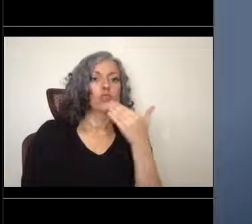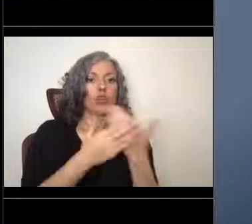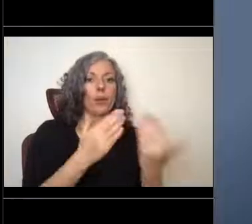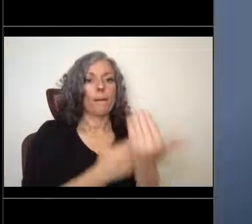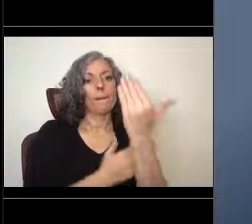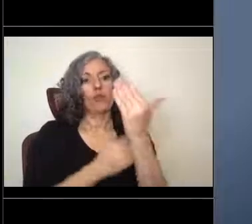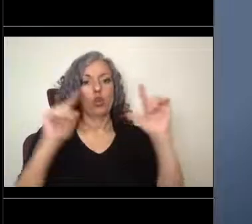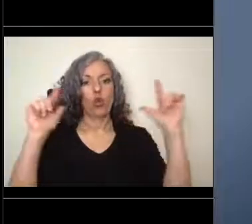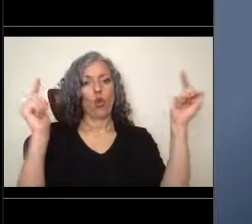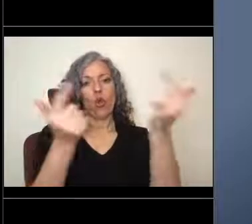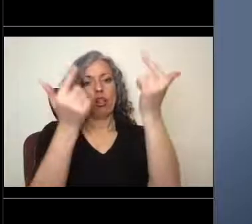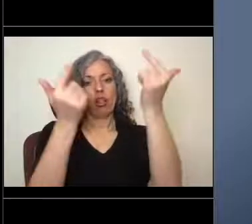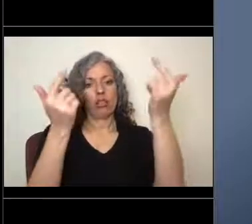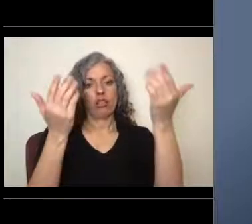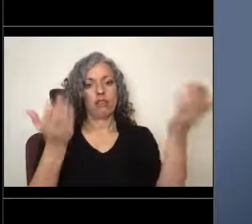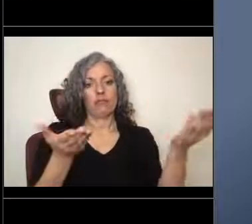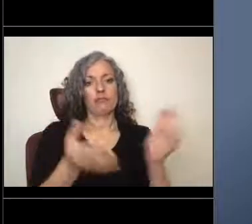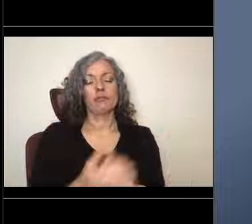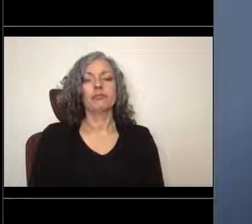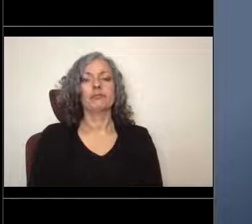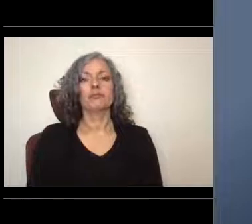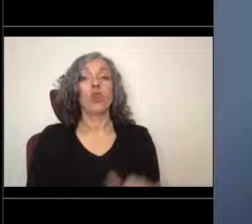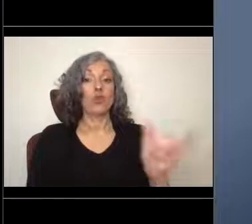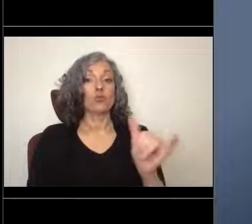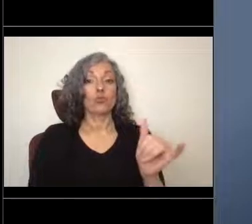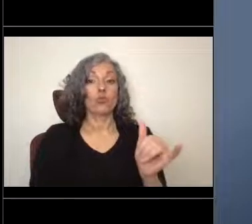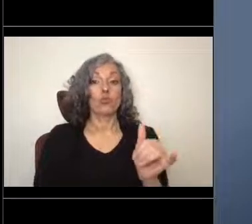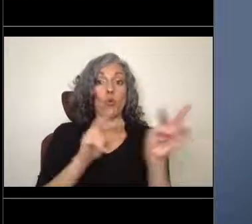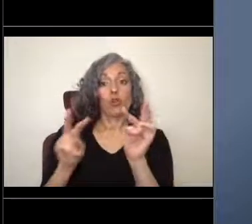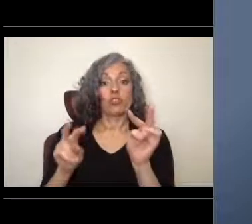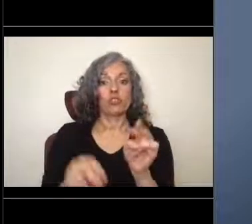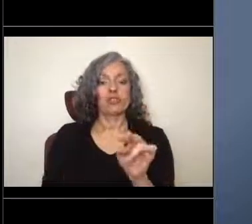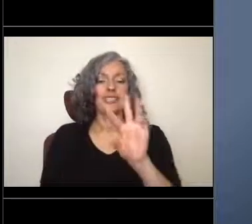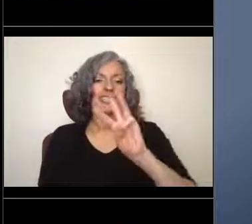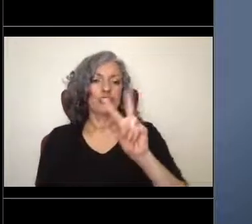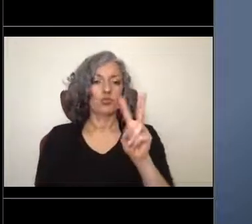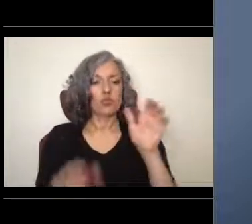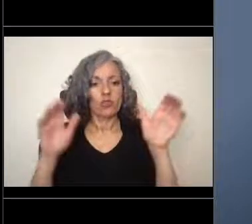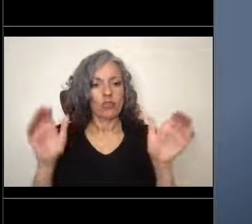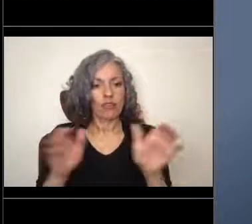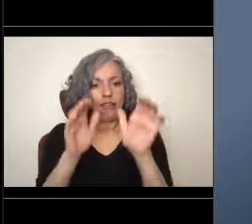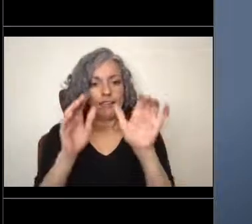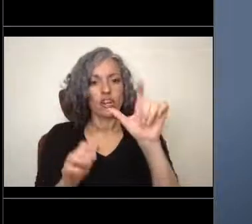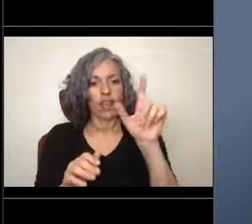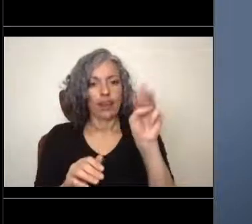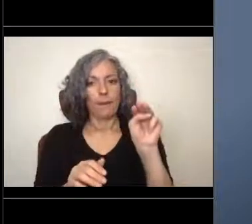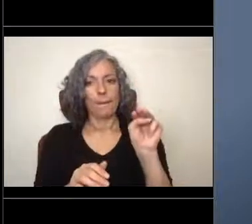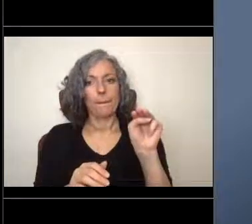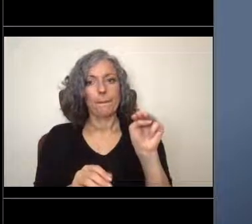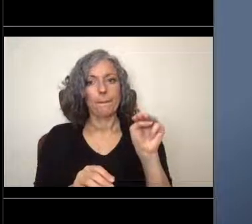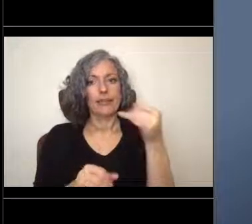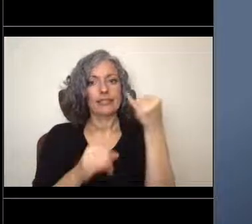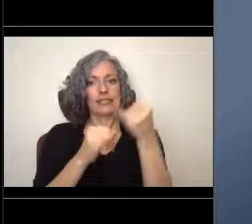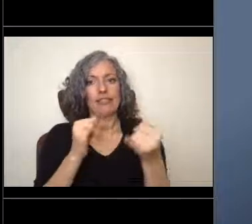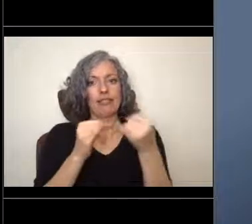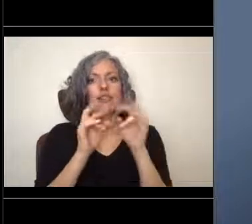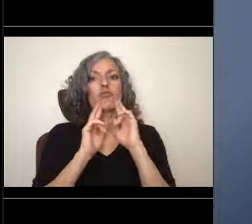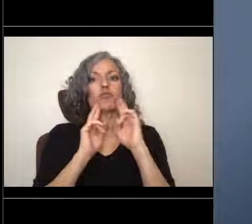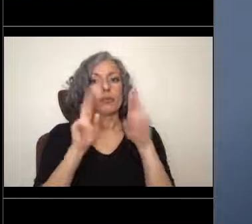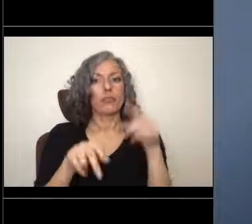of the public. Item 62 is an action item. This is the final environmental impact report for the West